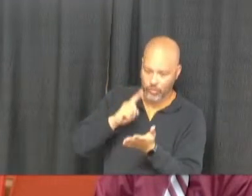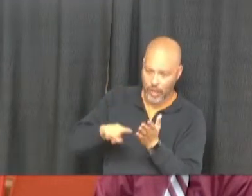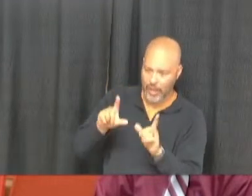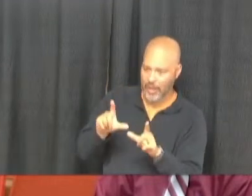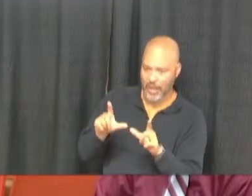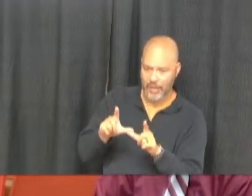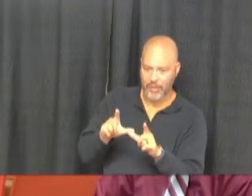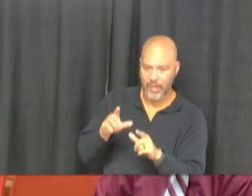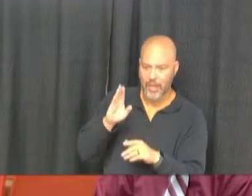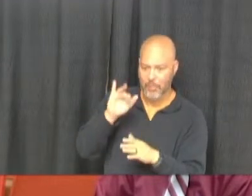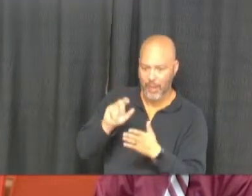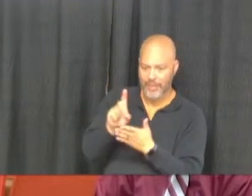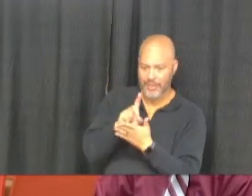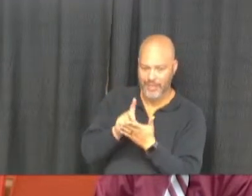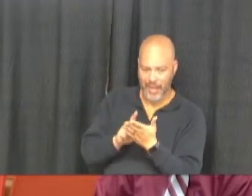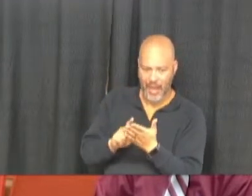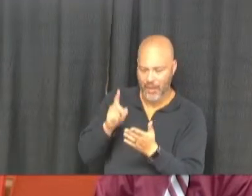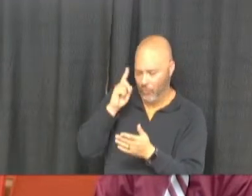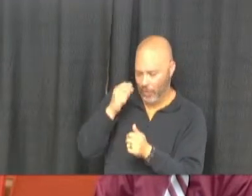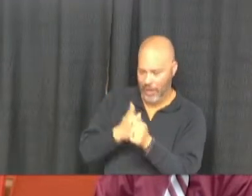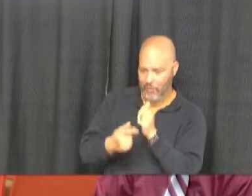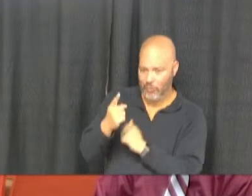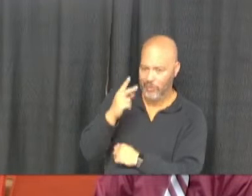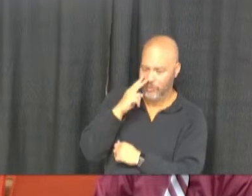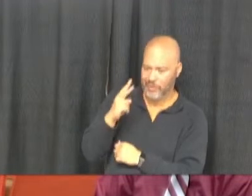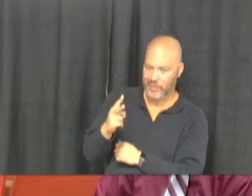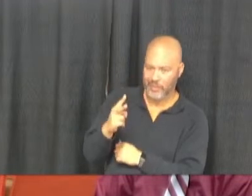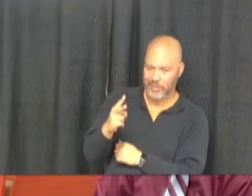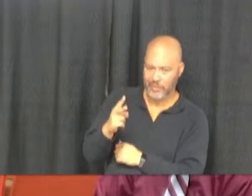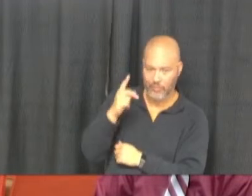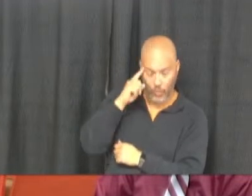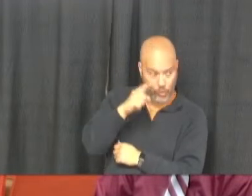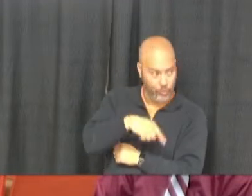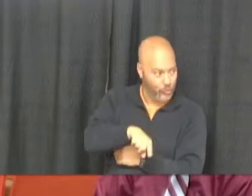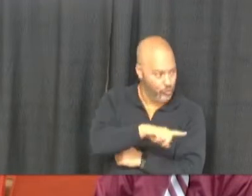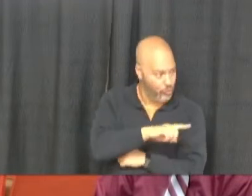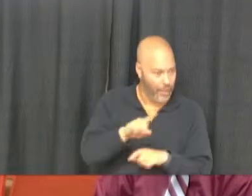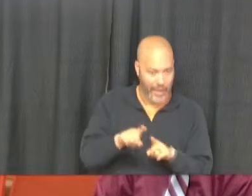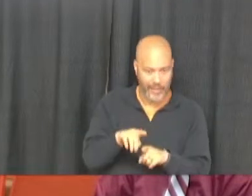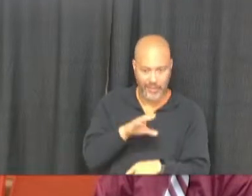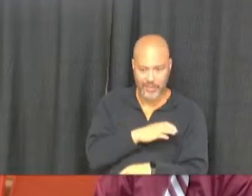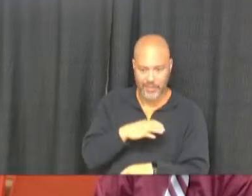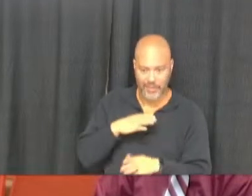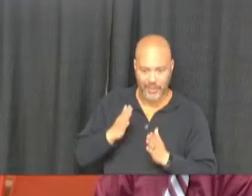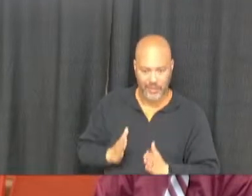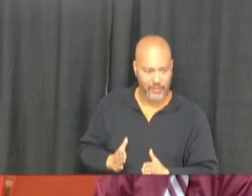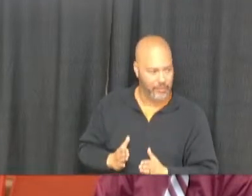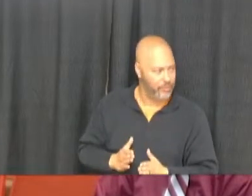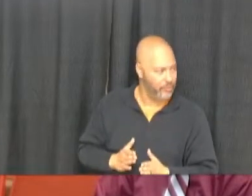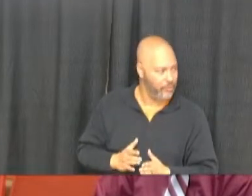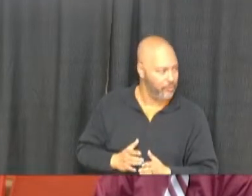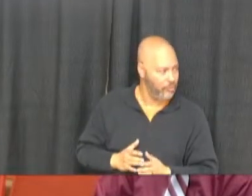plate. It is by design there for everyone to see, including you as a citizen. So you